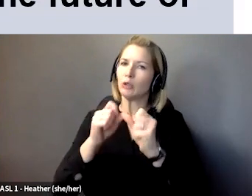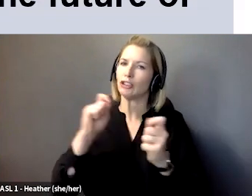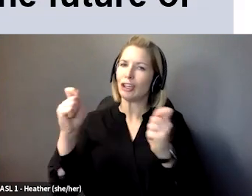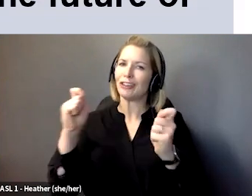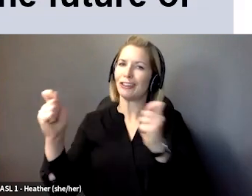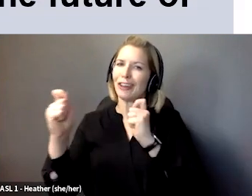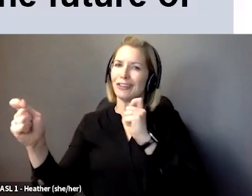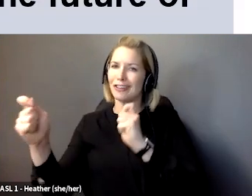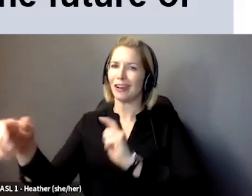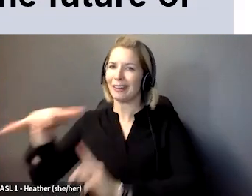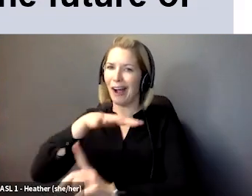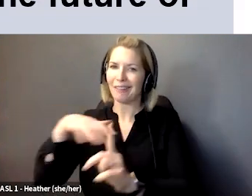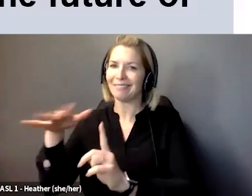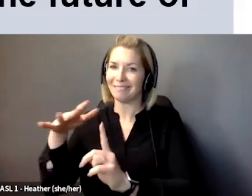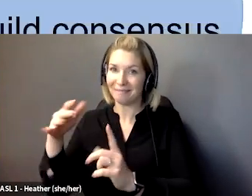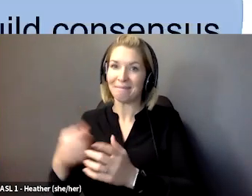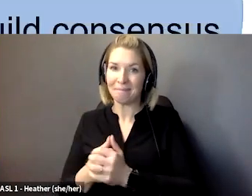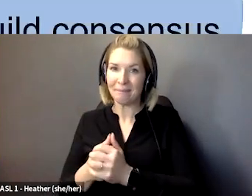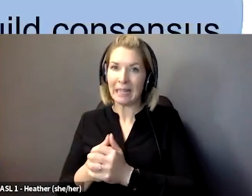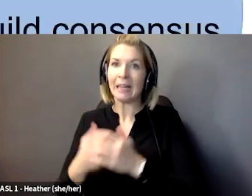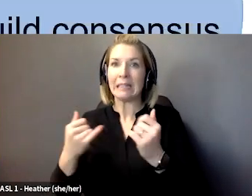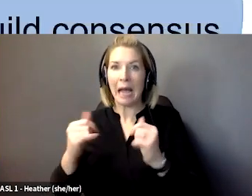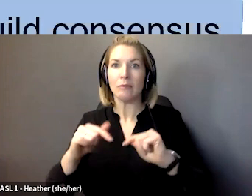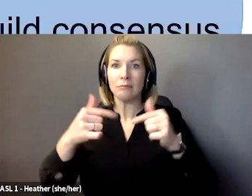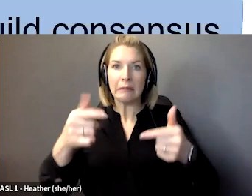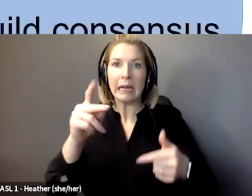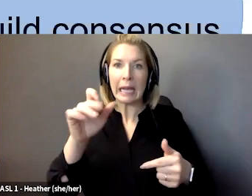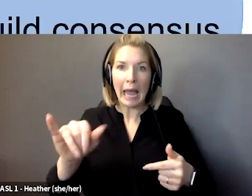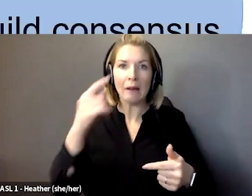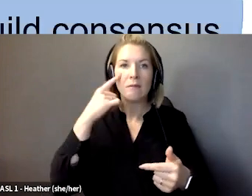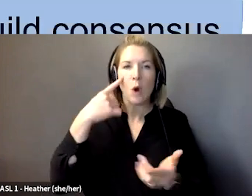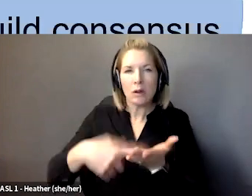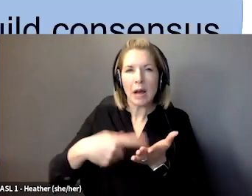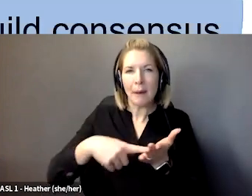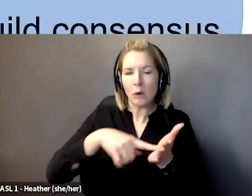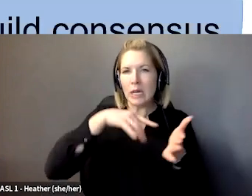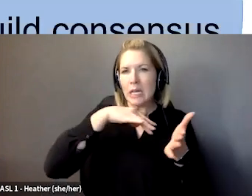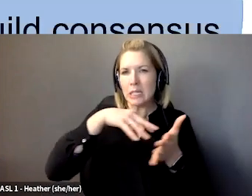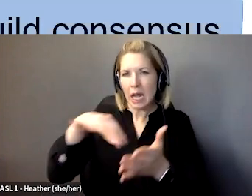So with that, I'm going to turn it over to Kay to talk more about the study methodology in greater depth.